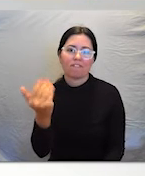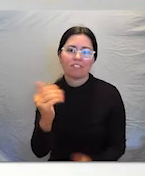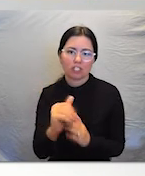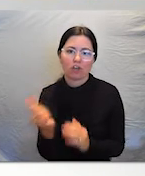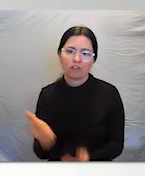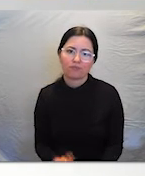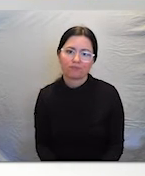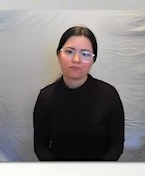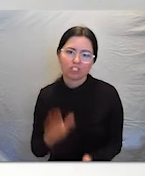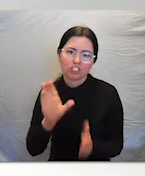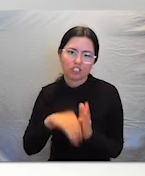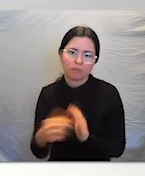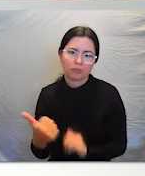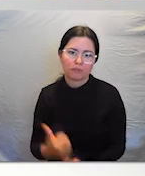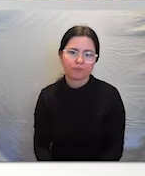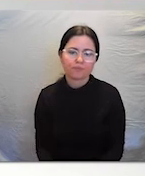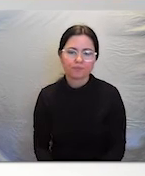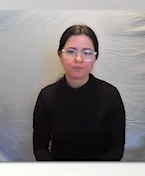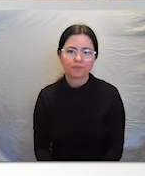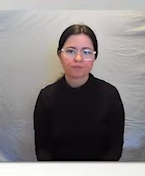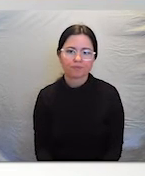So,